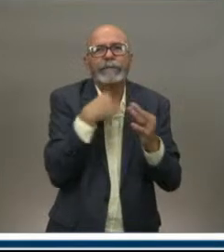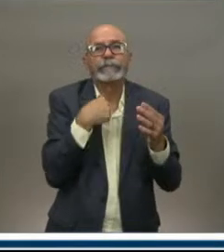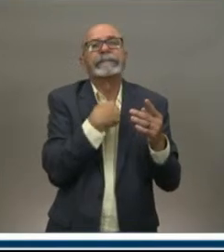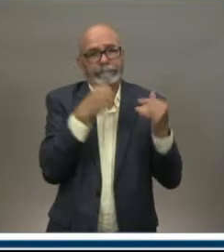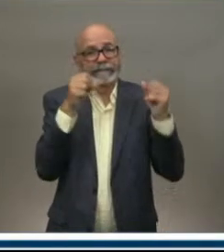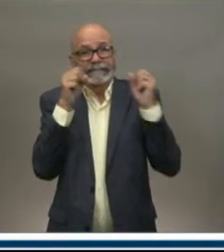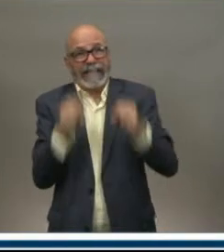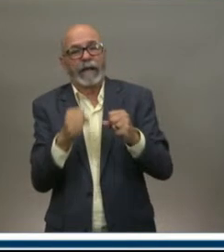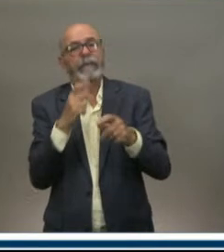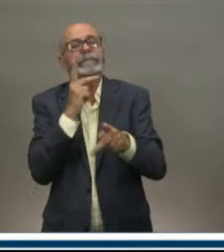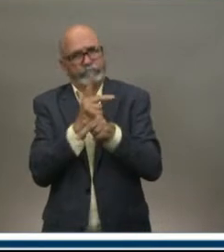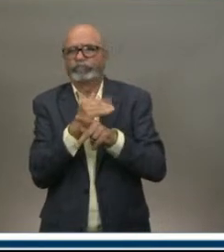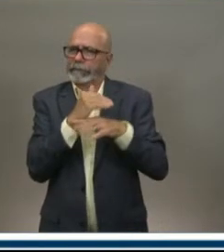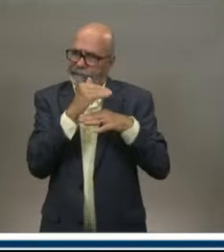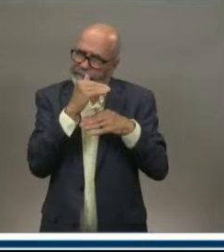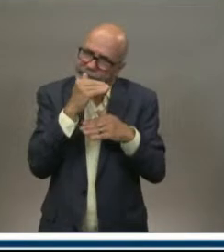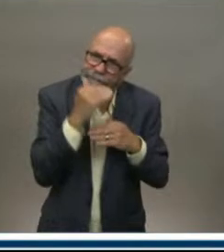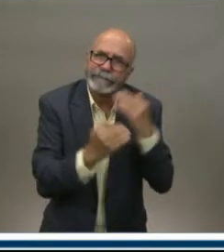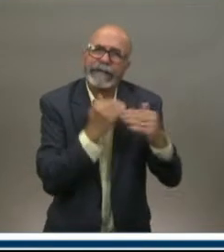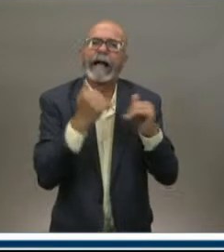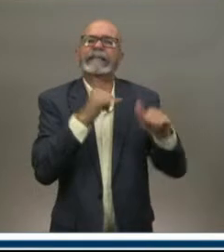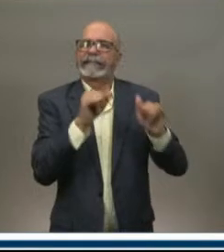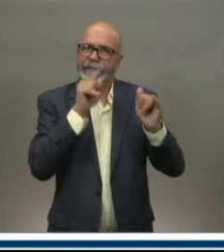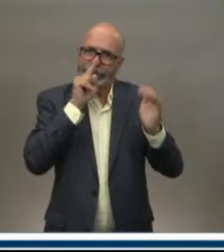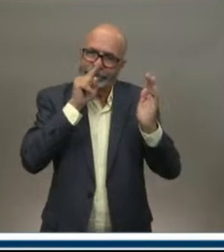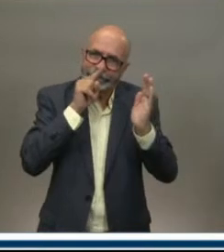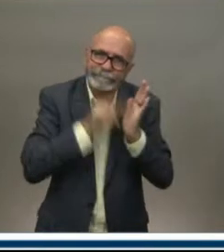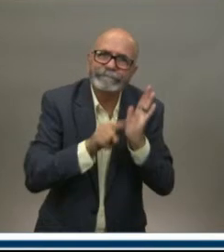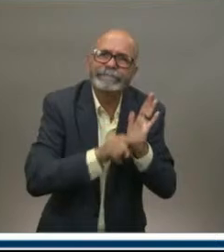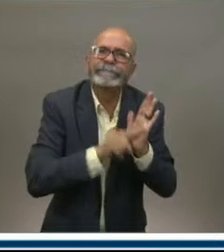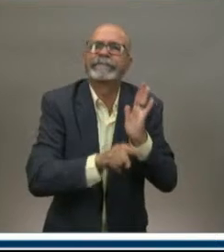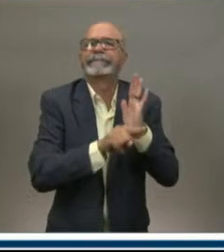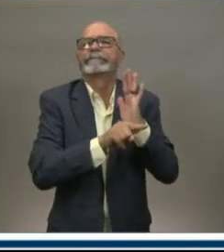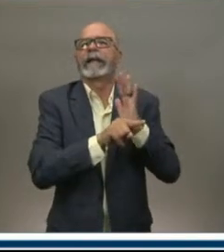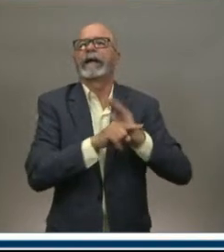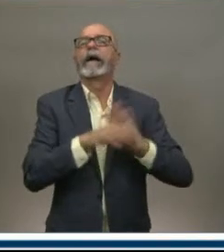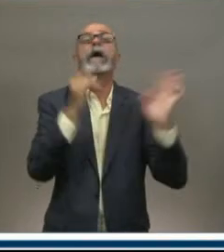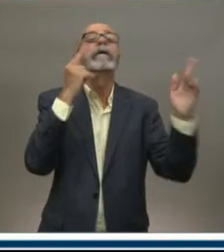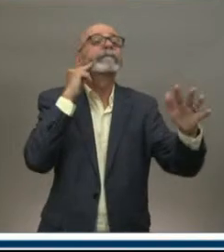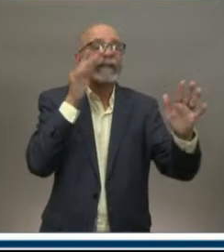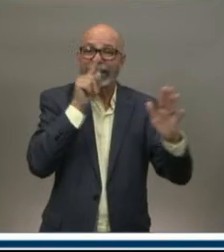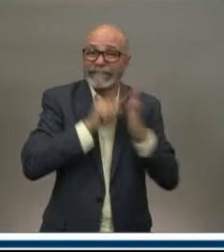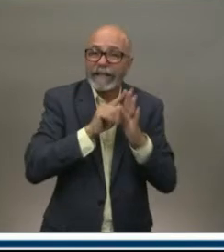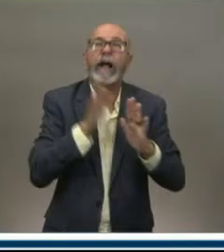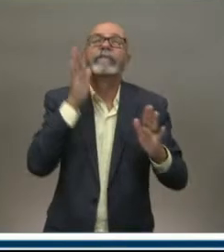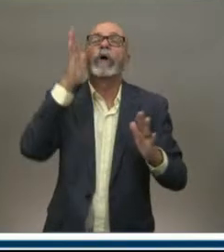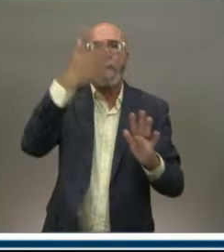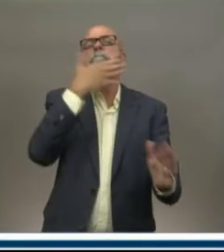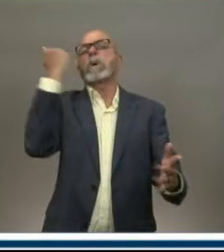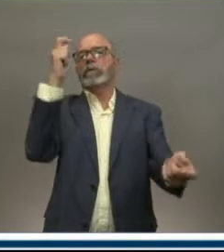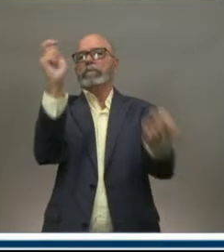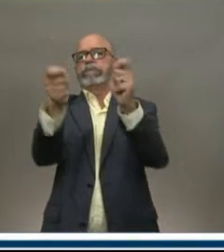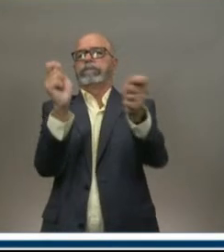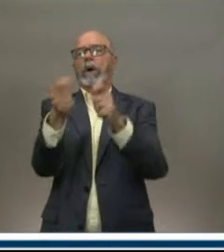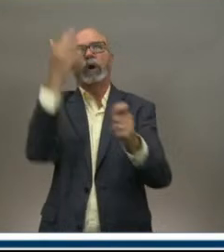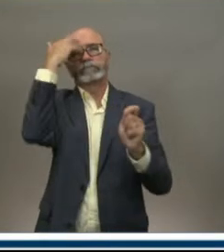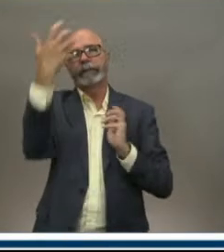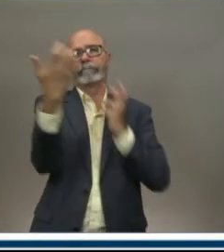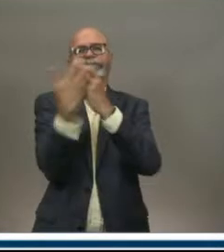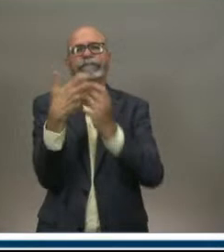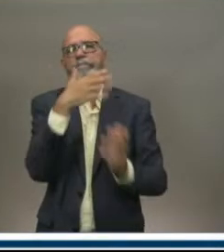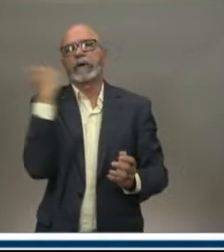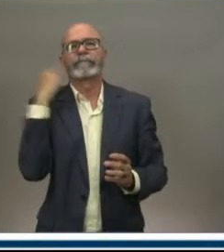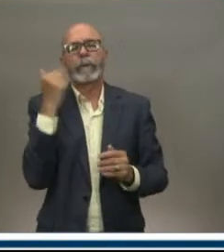be investing in moving forward, as well as some longer-term changes that are a bit more structural and